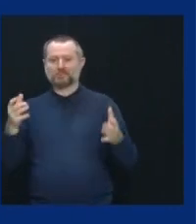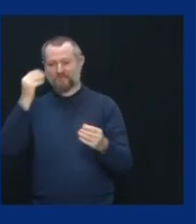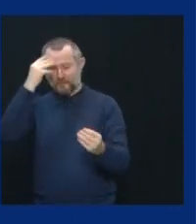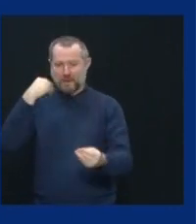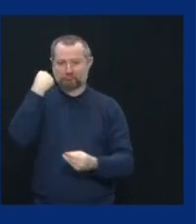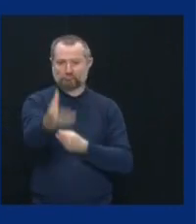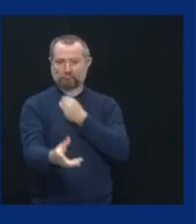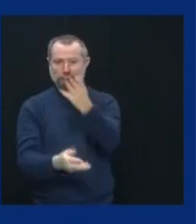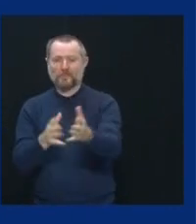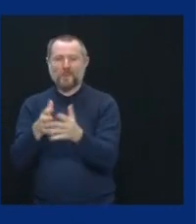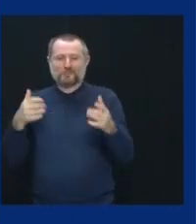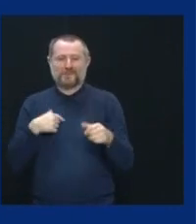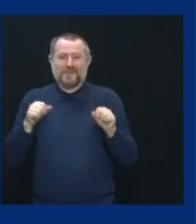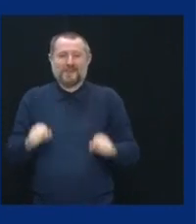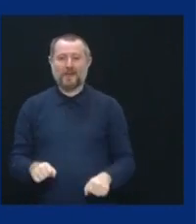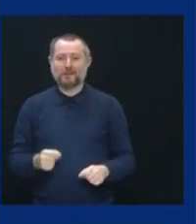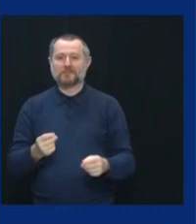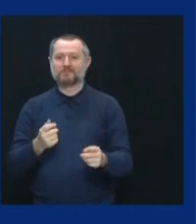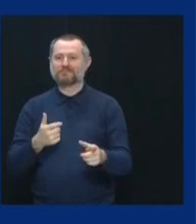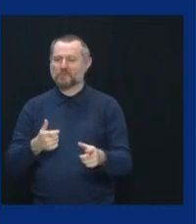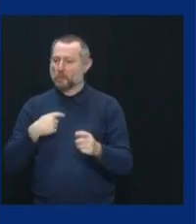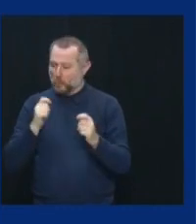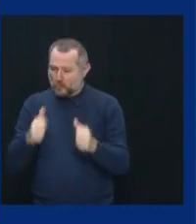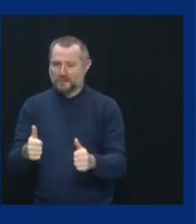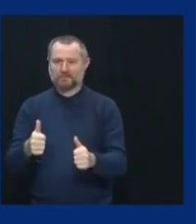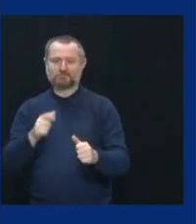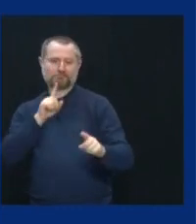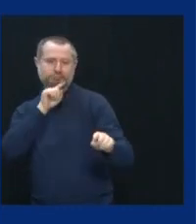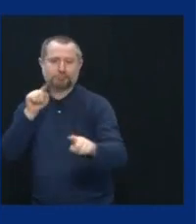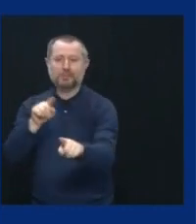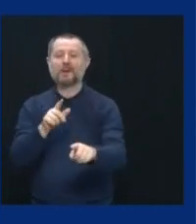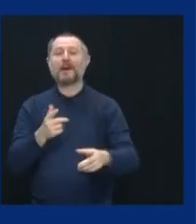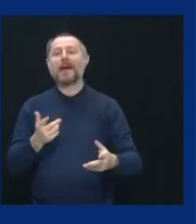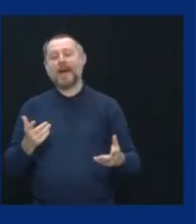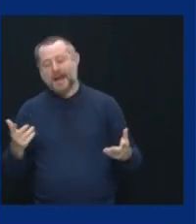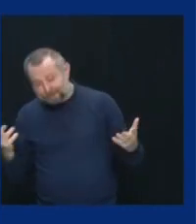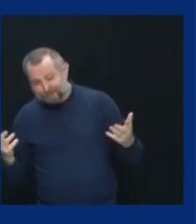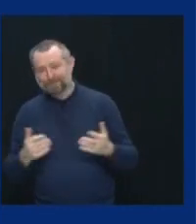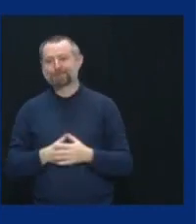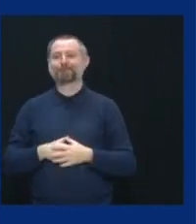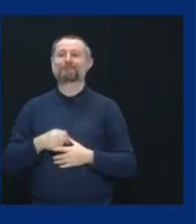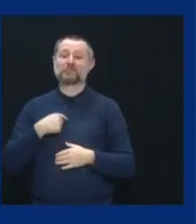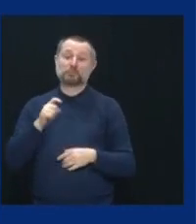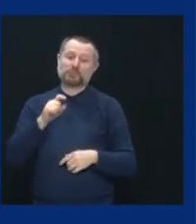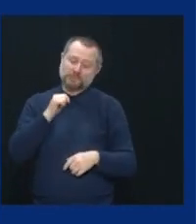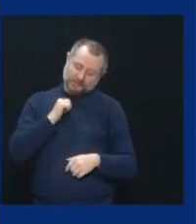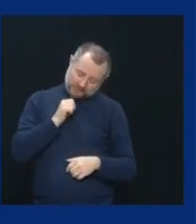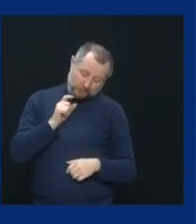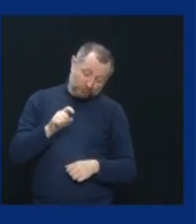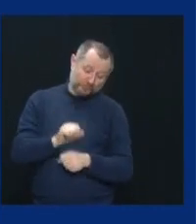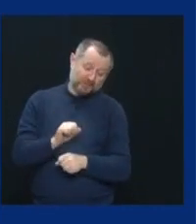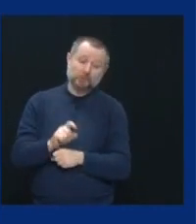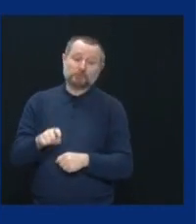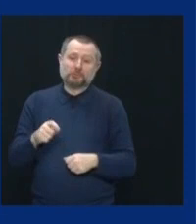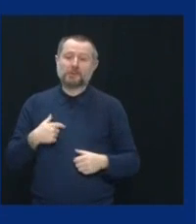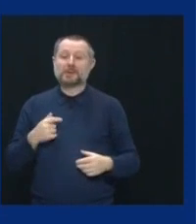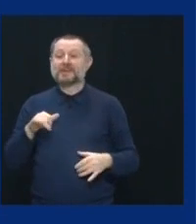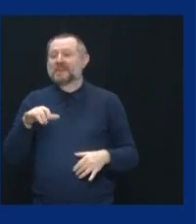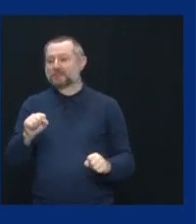could, as quickly as we could. And we should have done a better job on that.